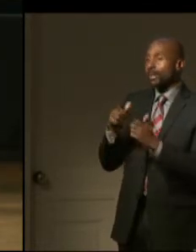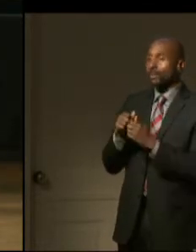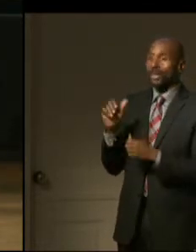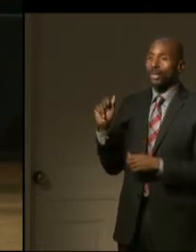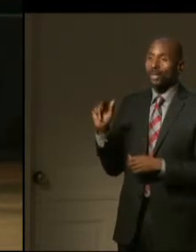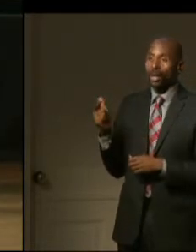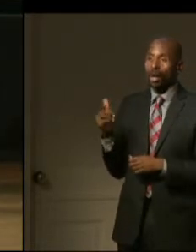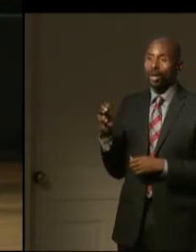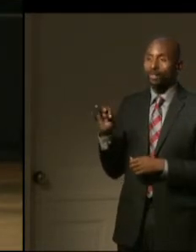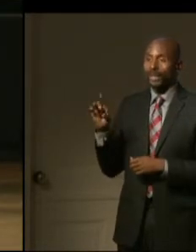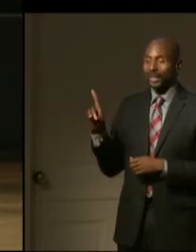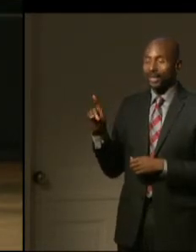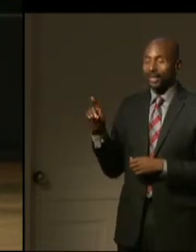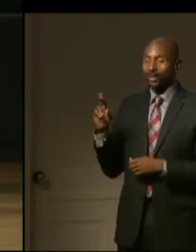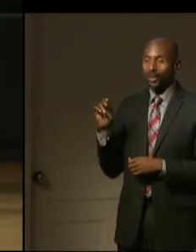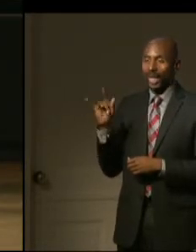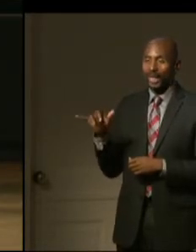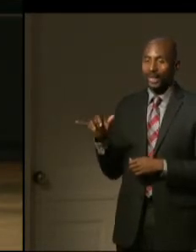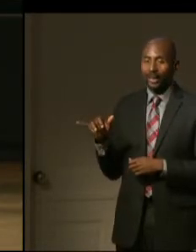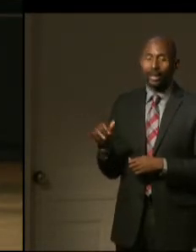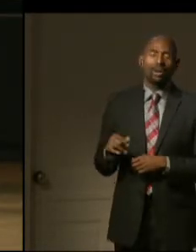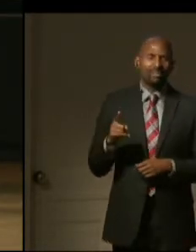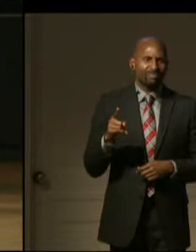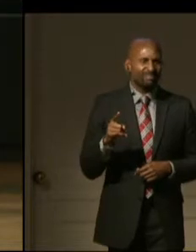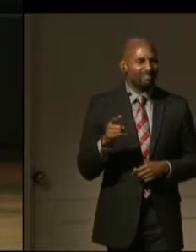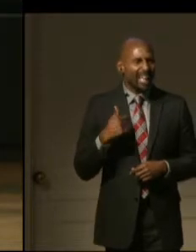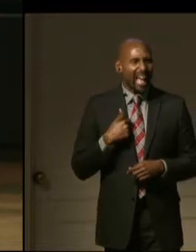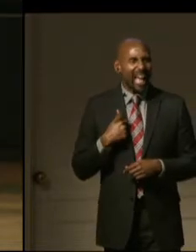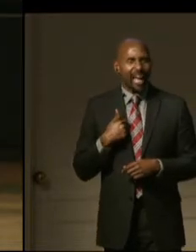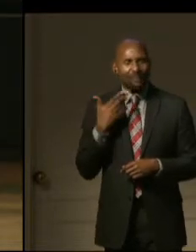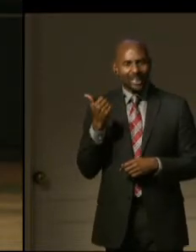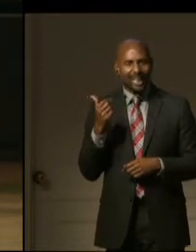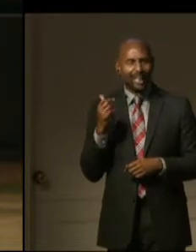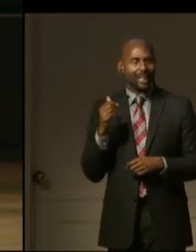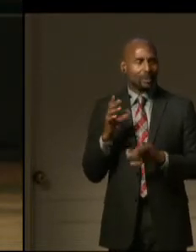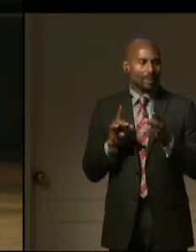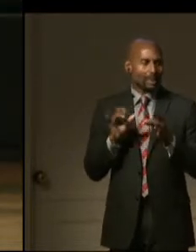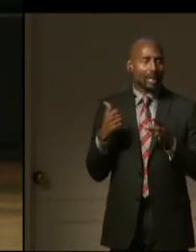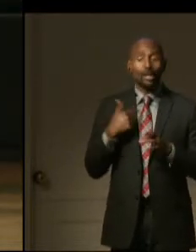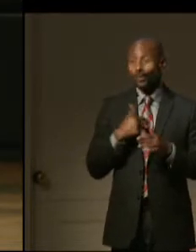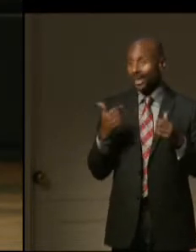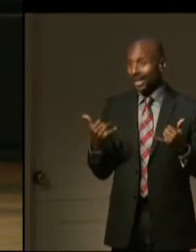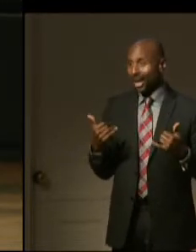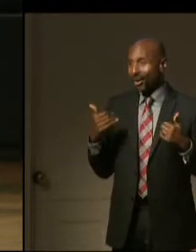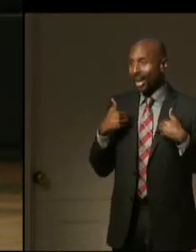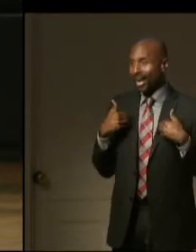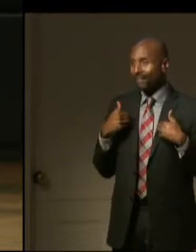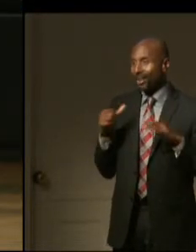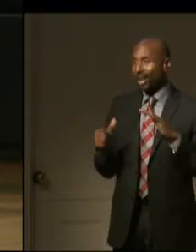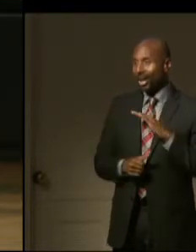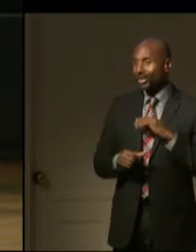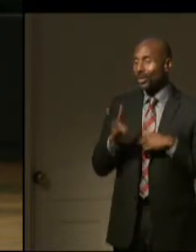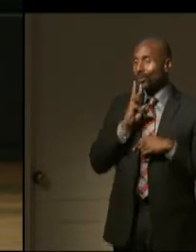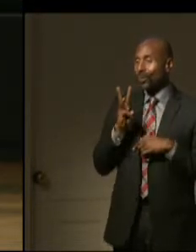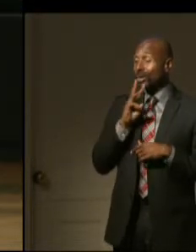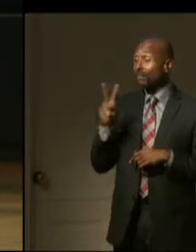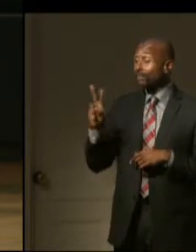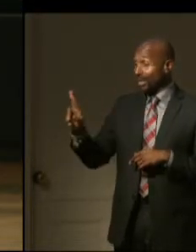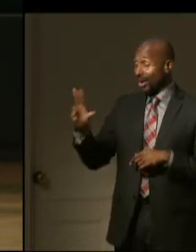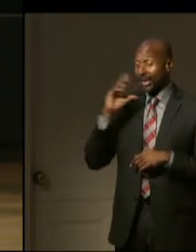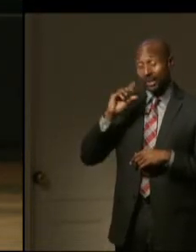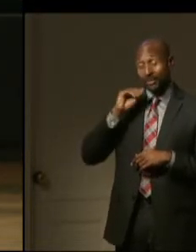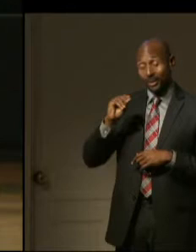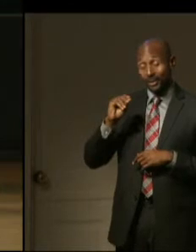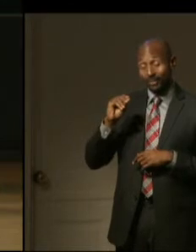Oh yeah, of course. I keep forgetting to also mention that we now have underwater VR experiences. So a lot of people